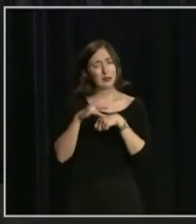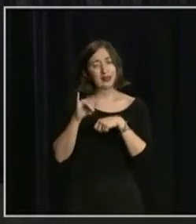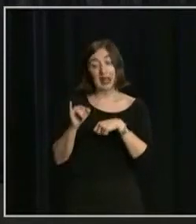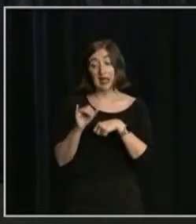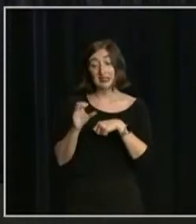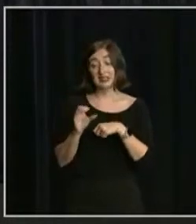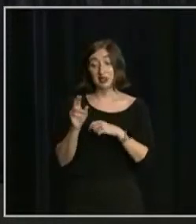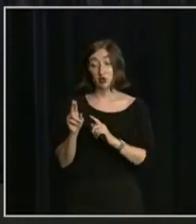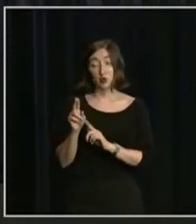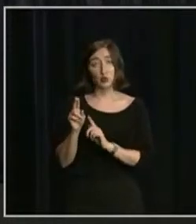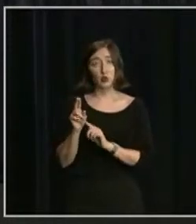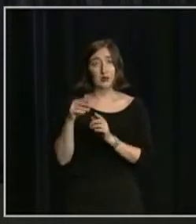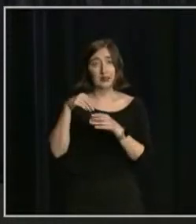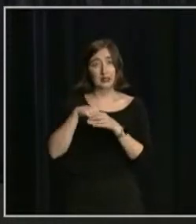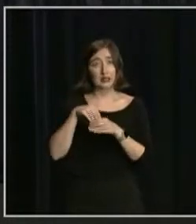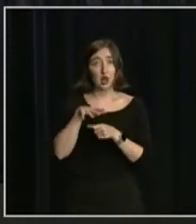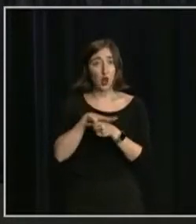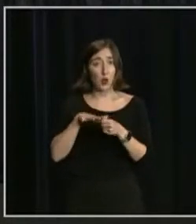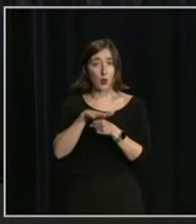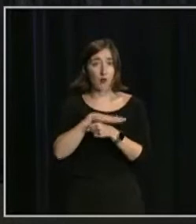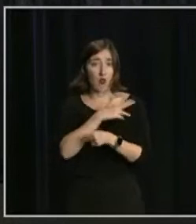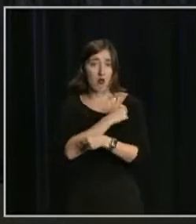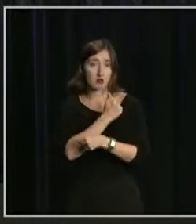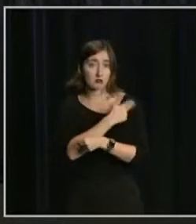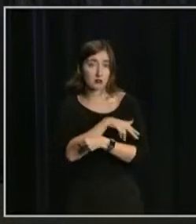in local hospitals?